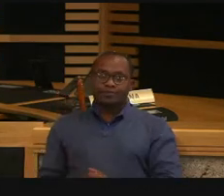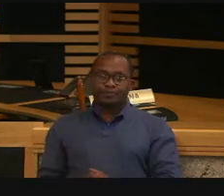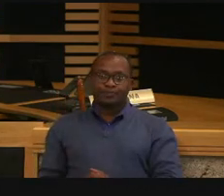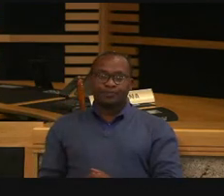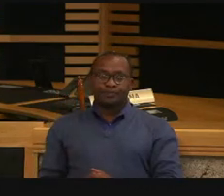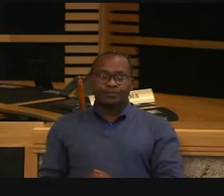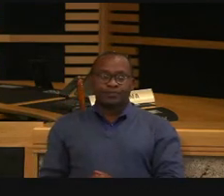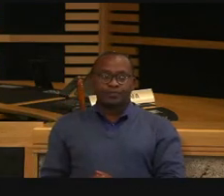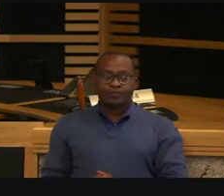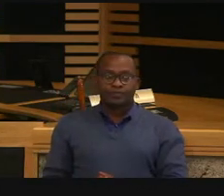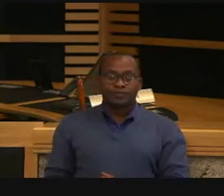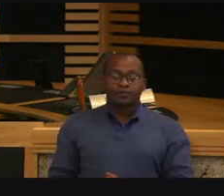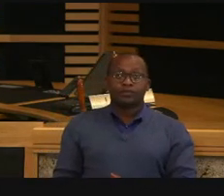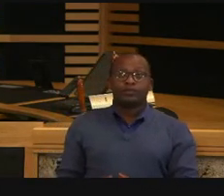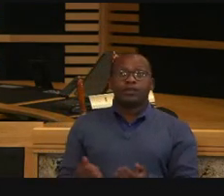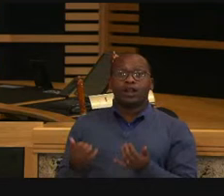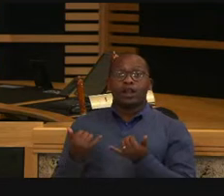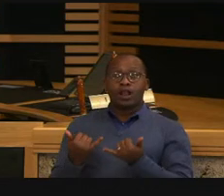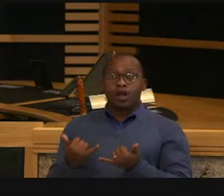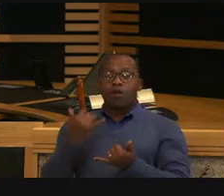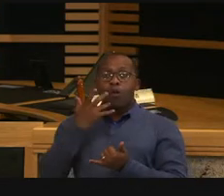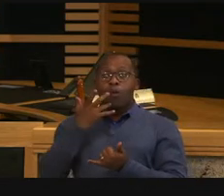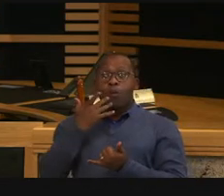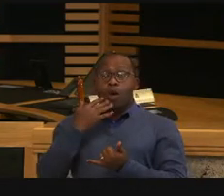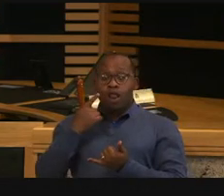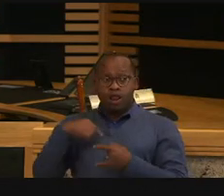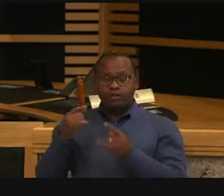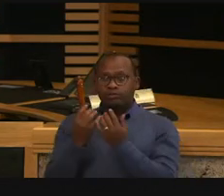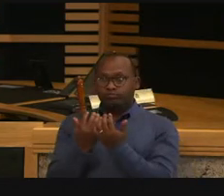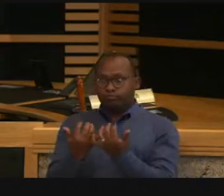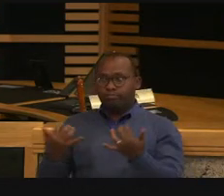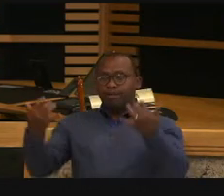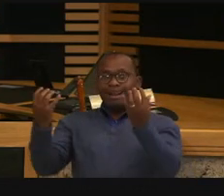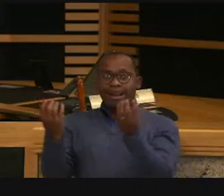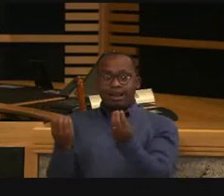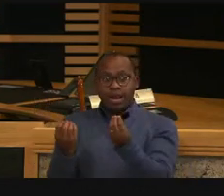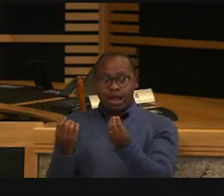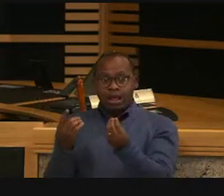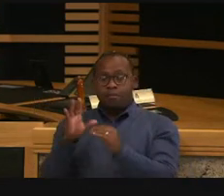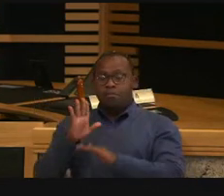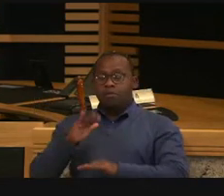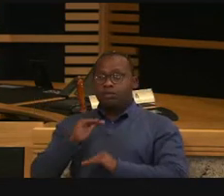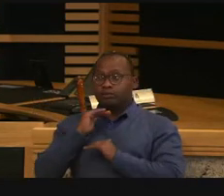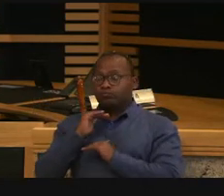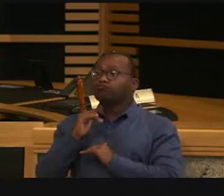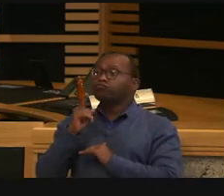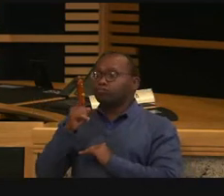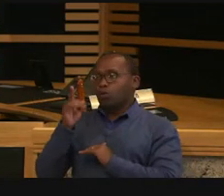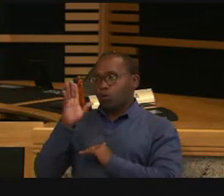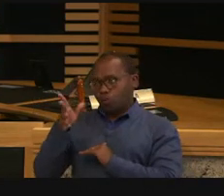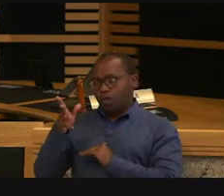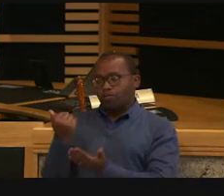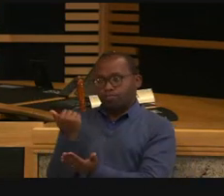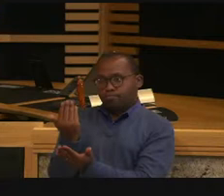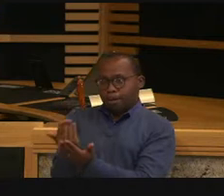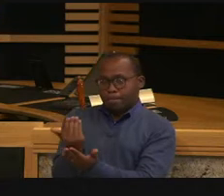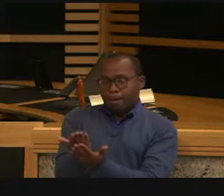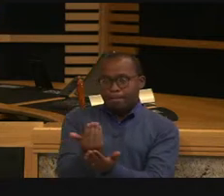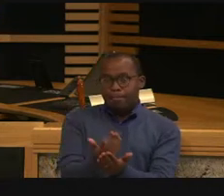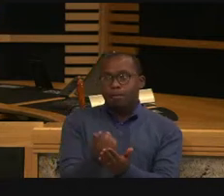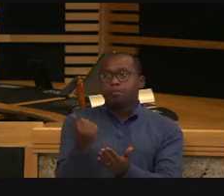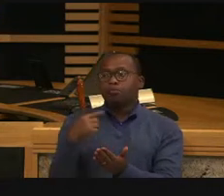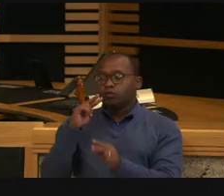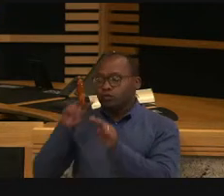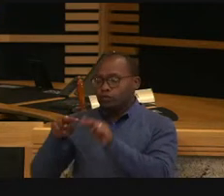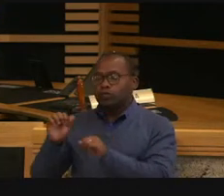only when we make sufficient quorum, we shall retable these motions for agreement. Let's move to member